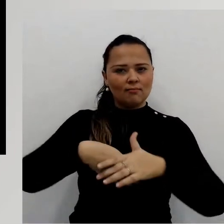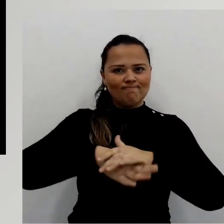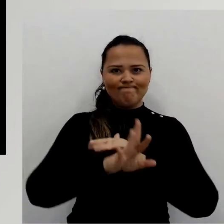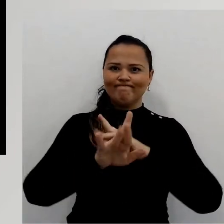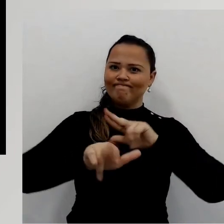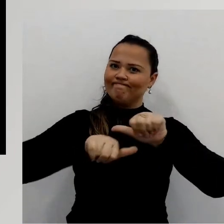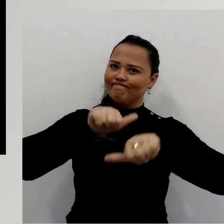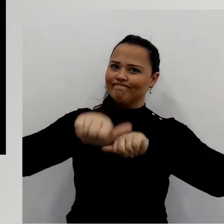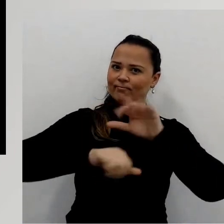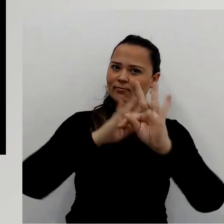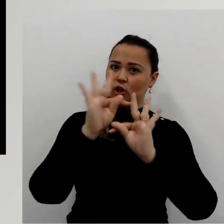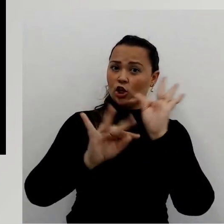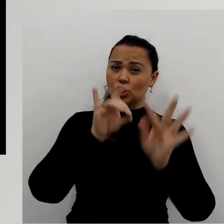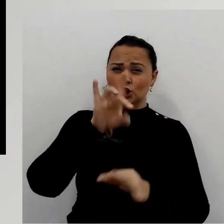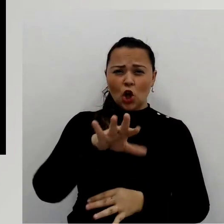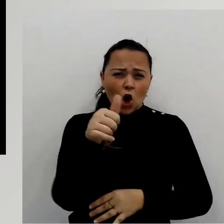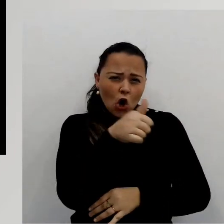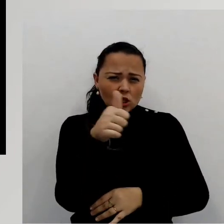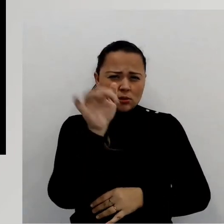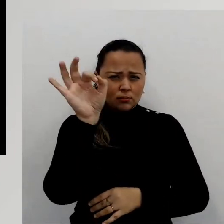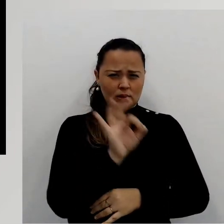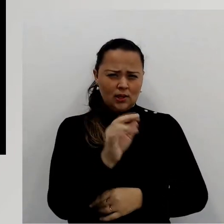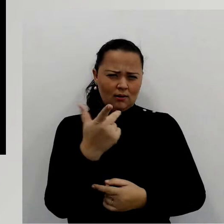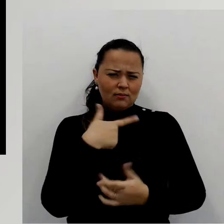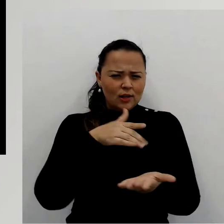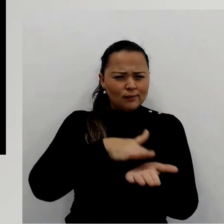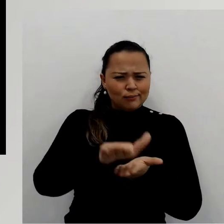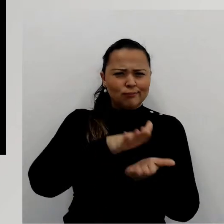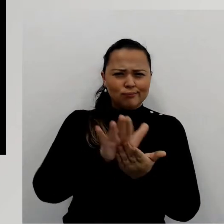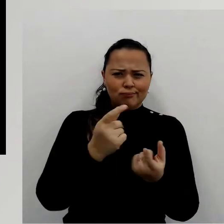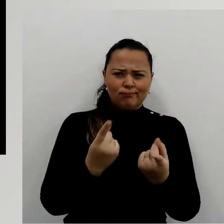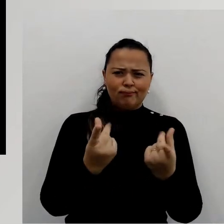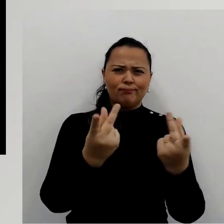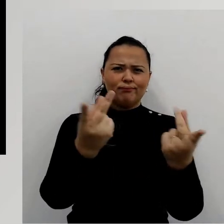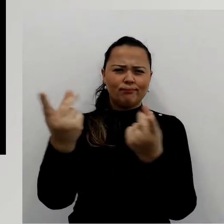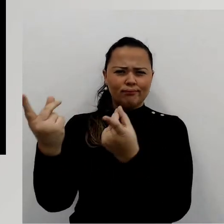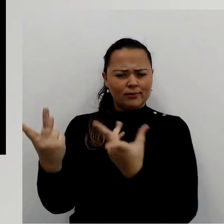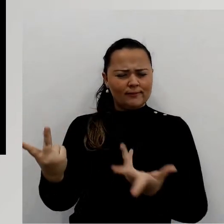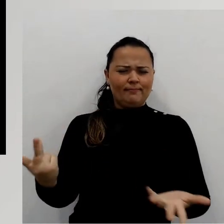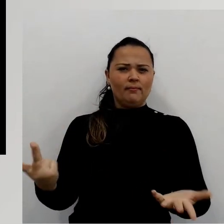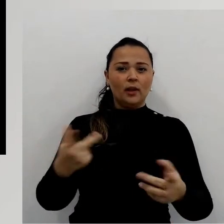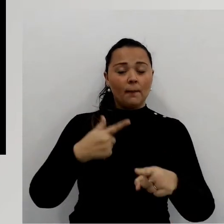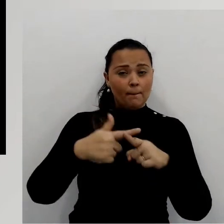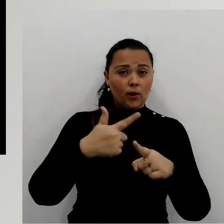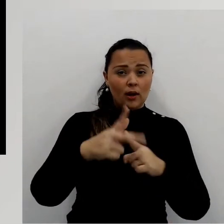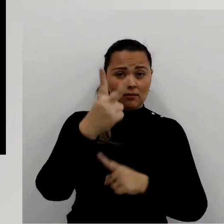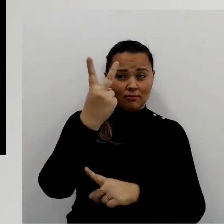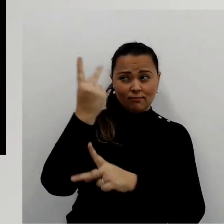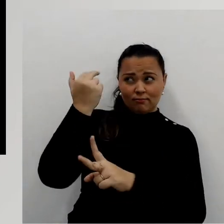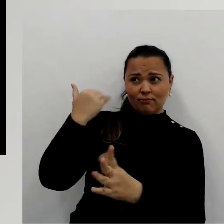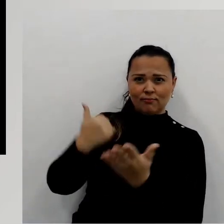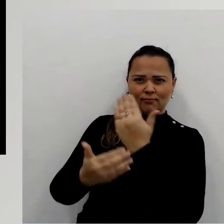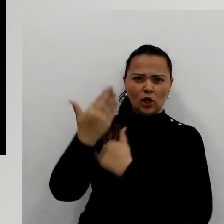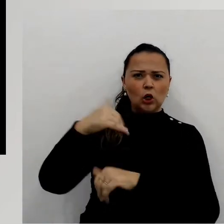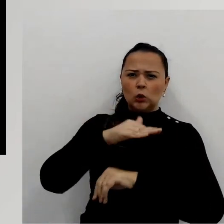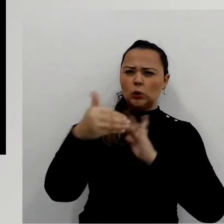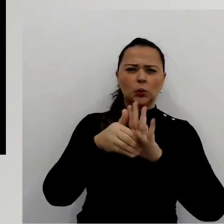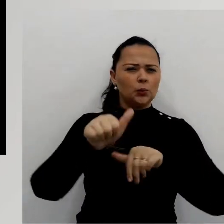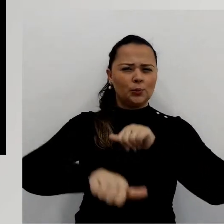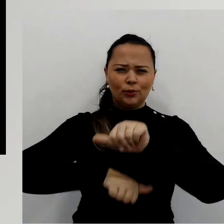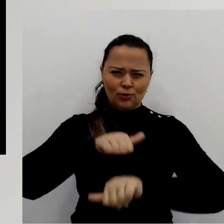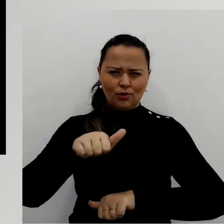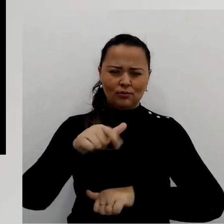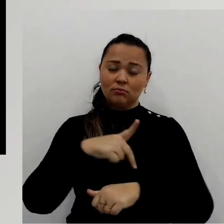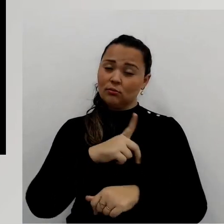the last 2 generations, it has shifted. Now, I use the word gazillion, meaning we